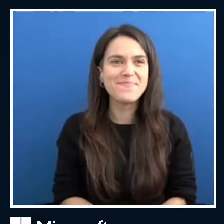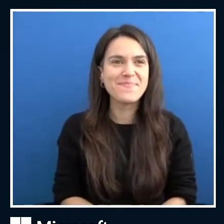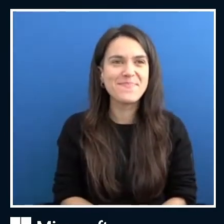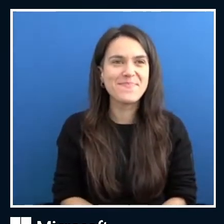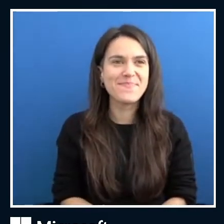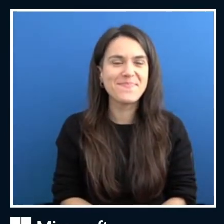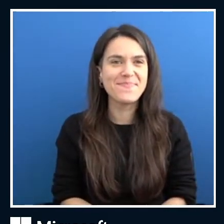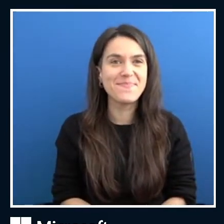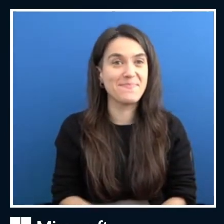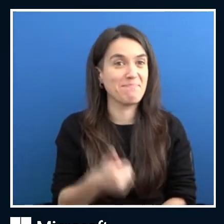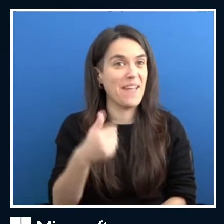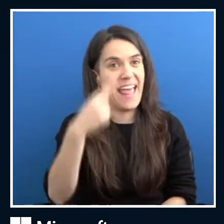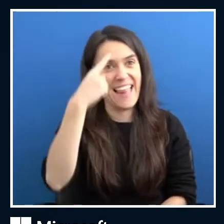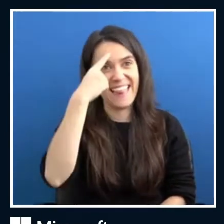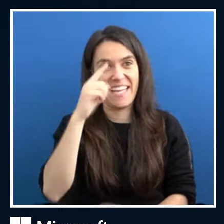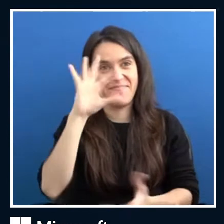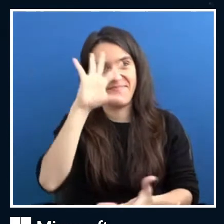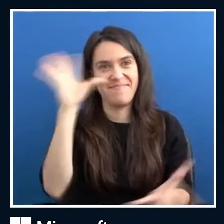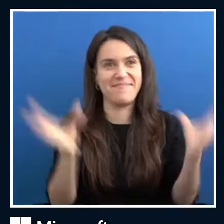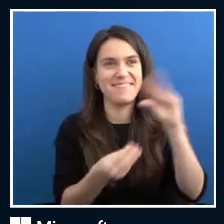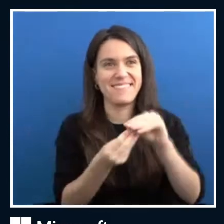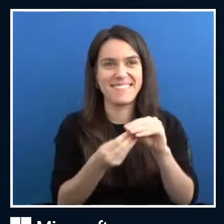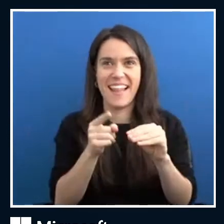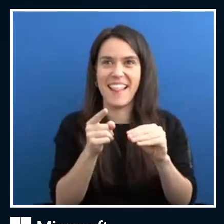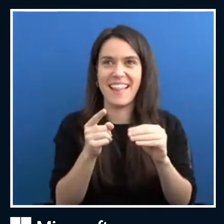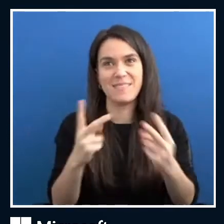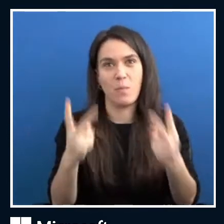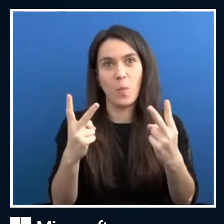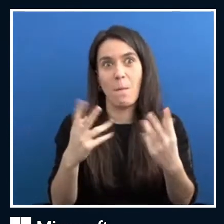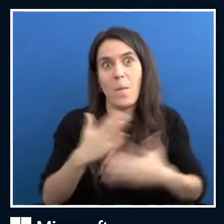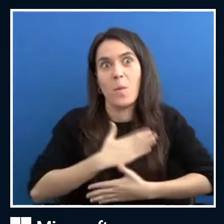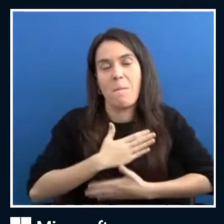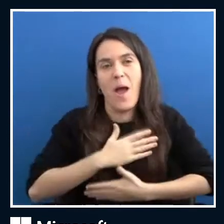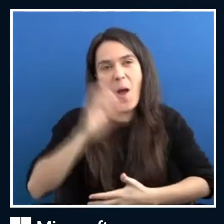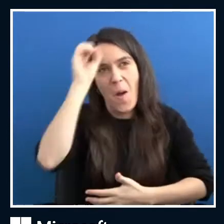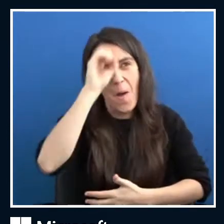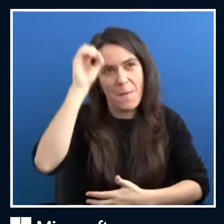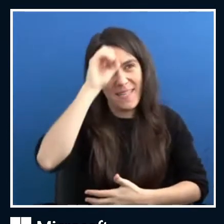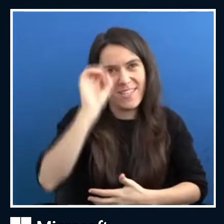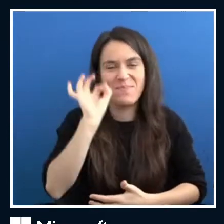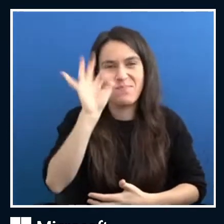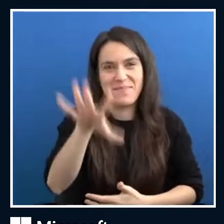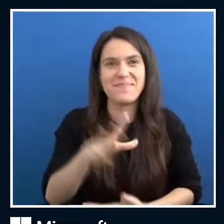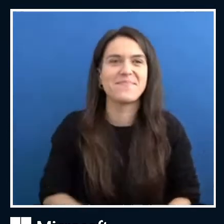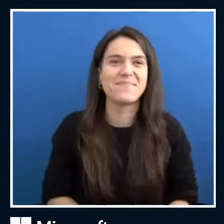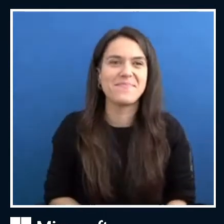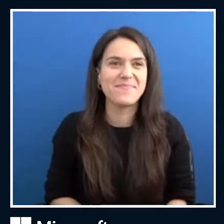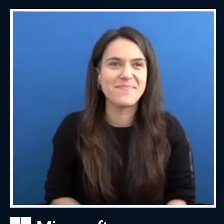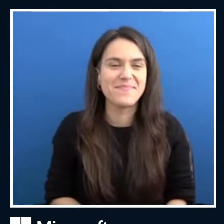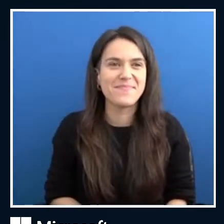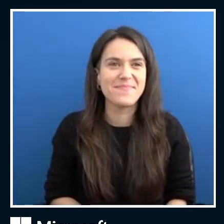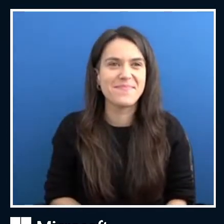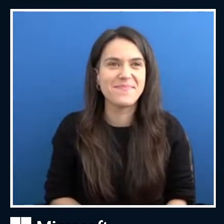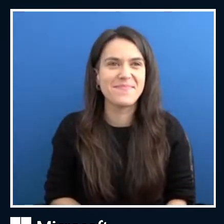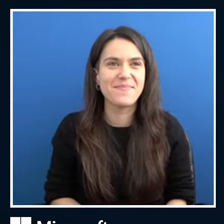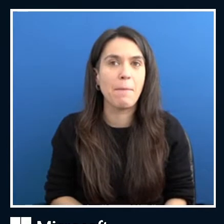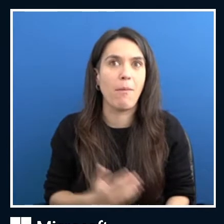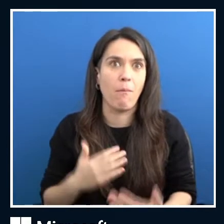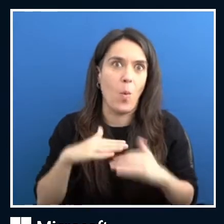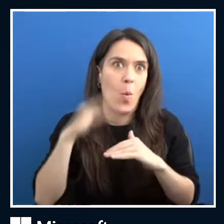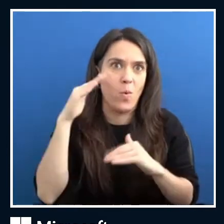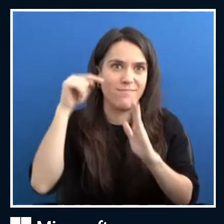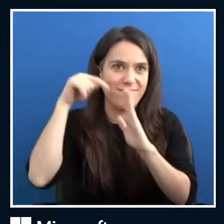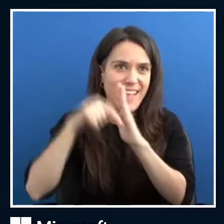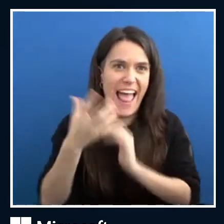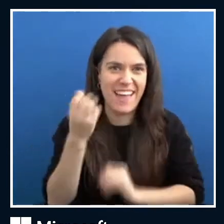think this was the most important from my point of view things, but that's not the only things happened. Thank